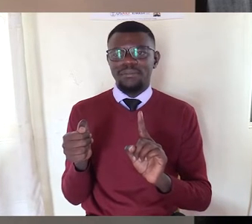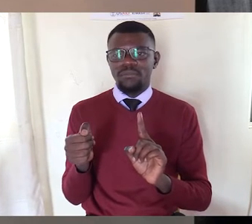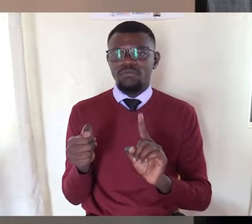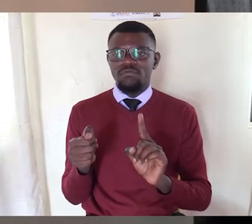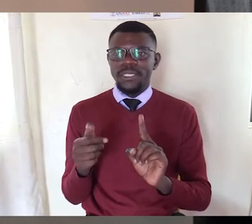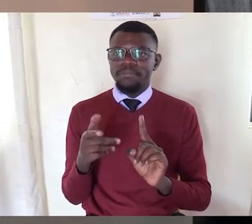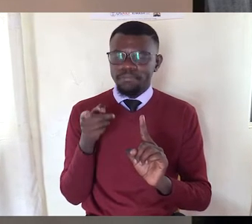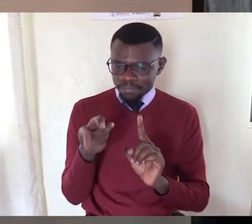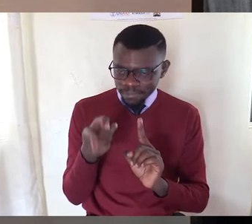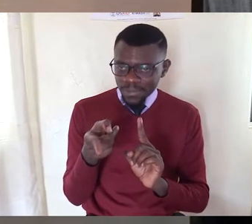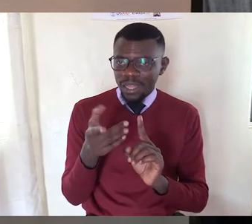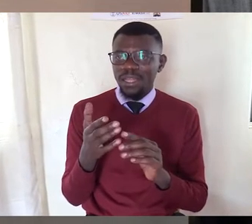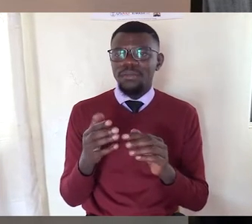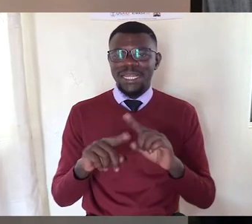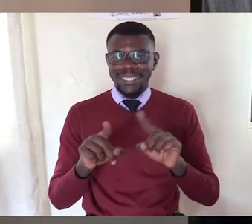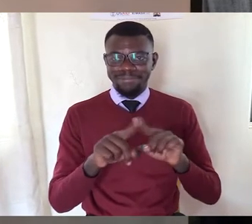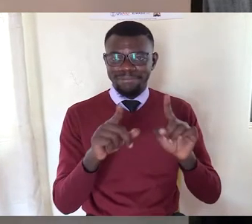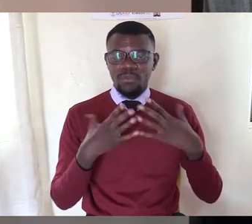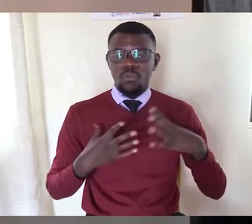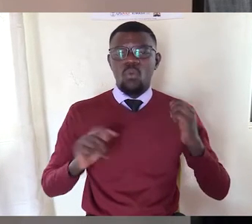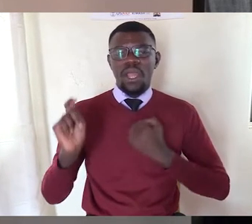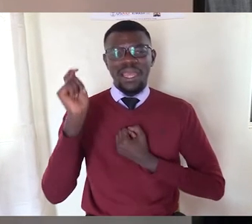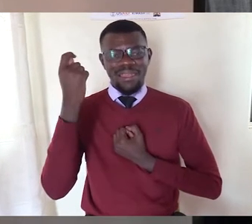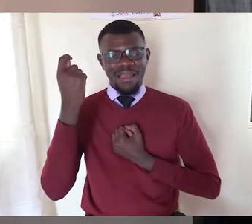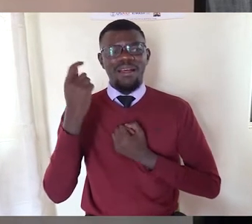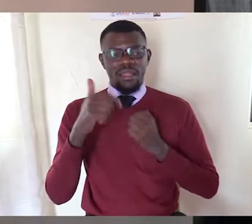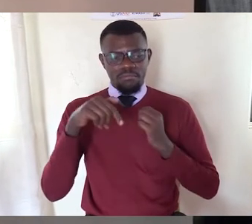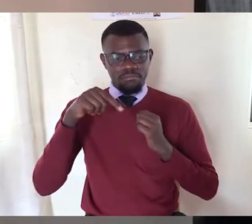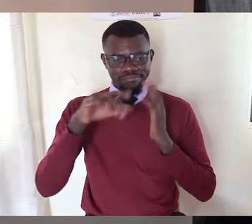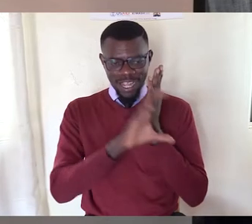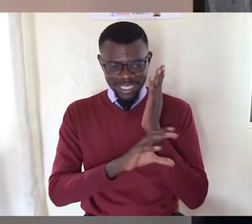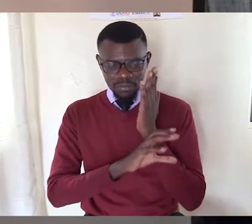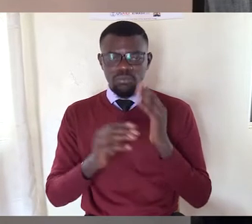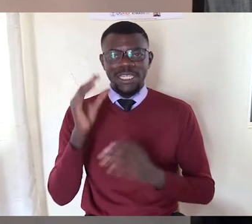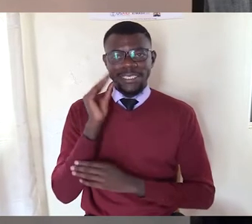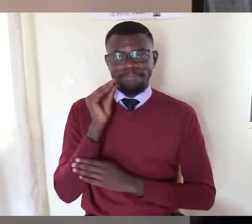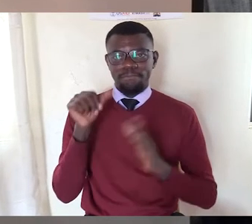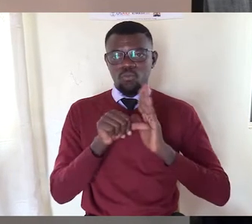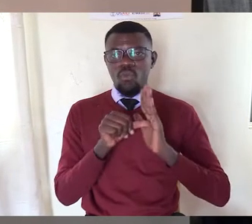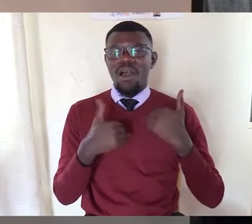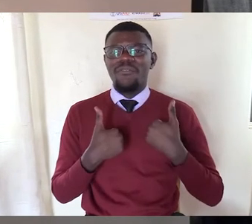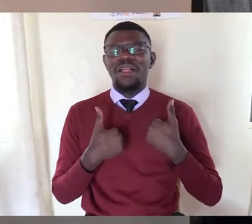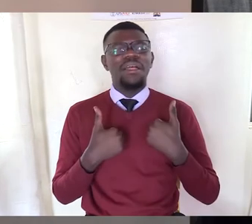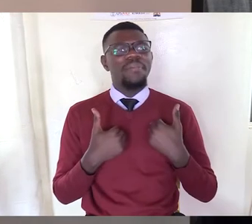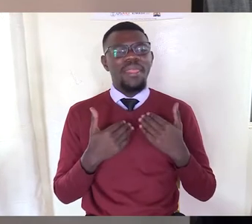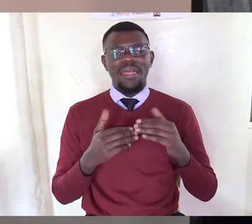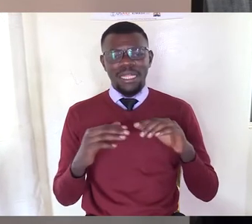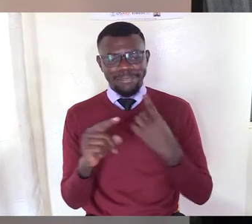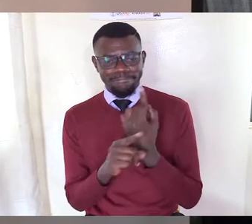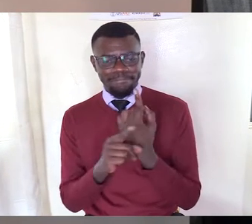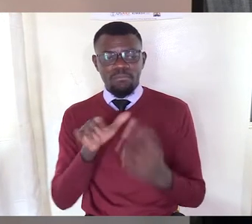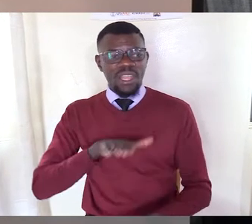also meted on various Kenyans in the country, and especially in various parts of the country that